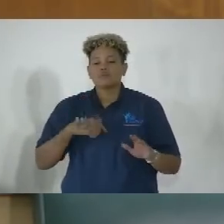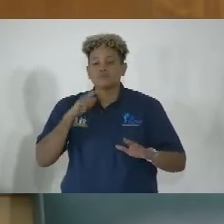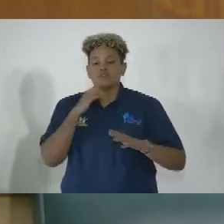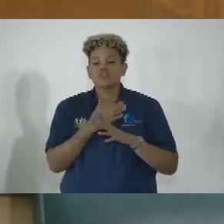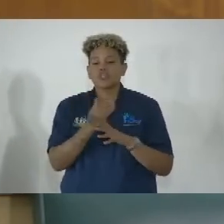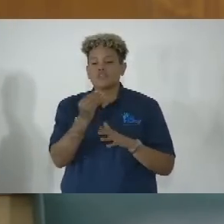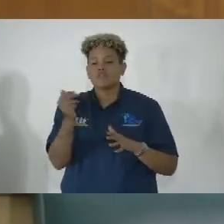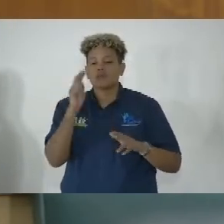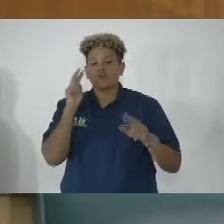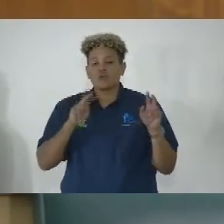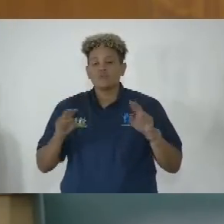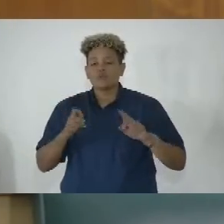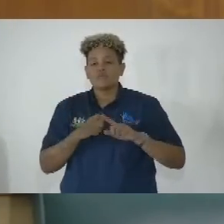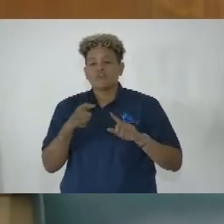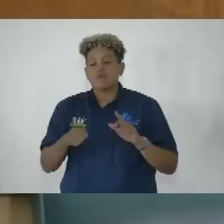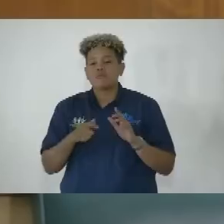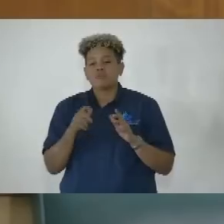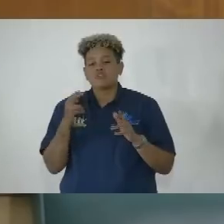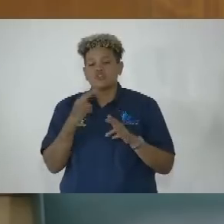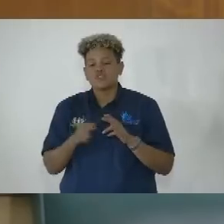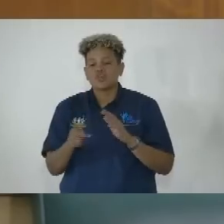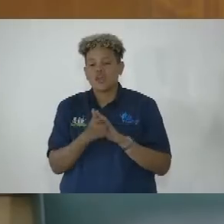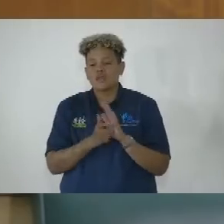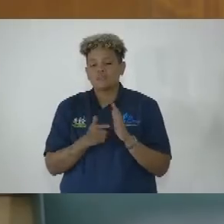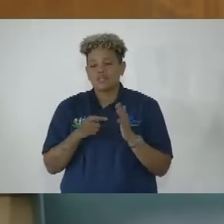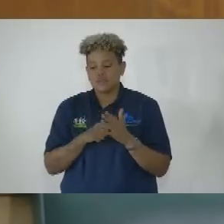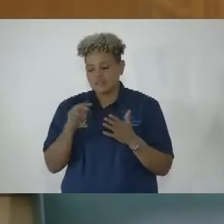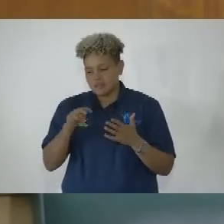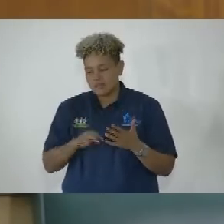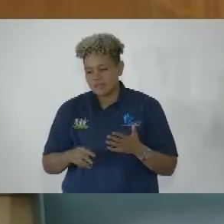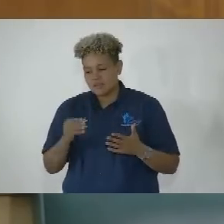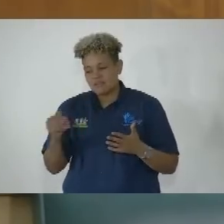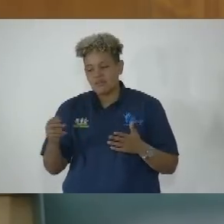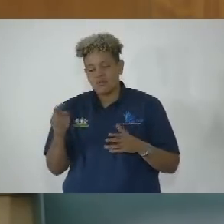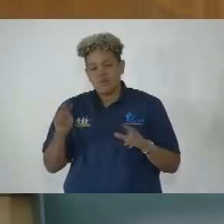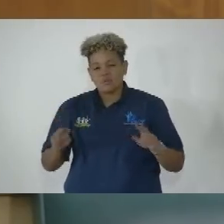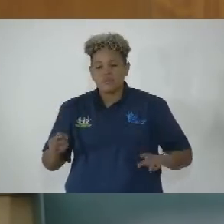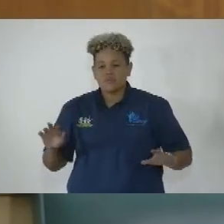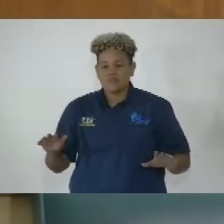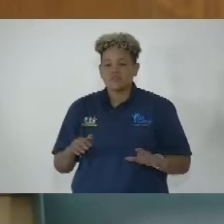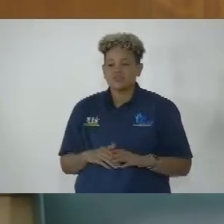few observations from the very short bill.